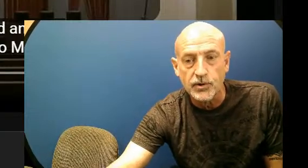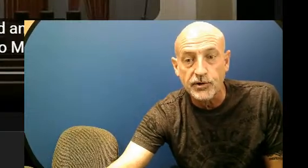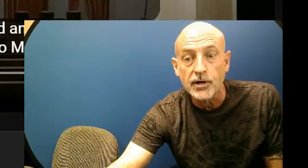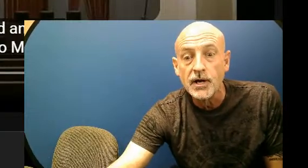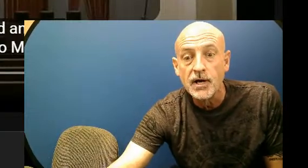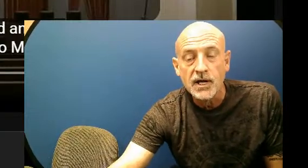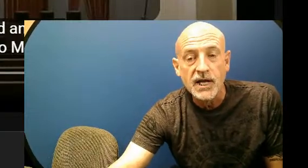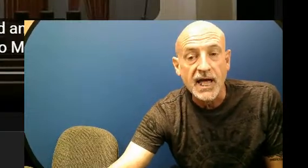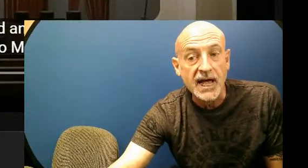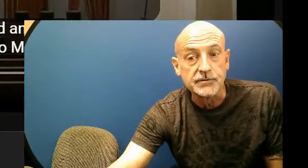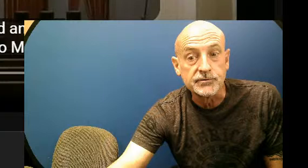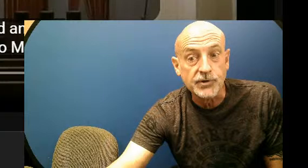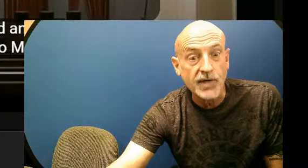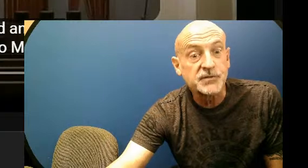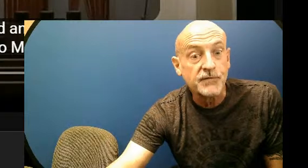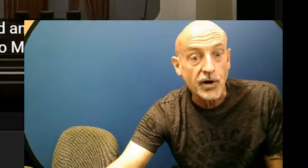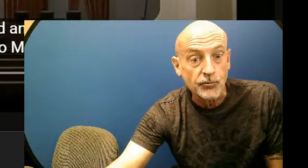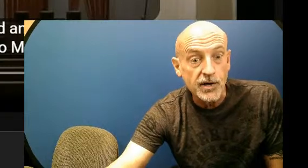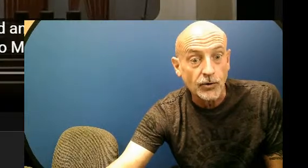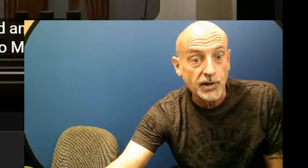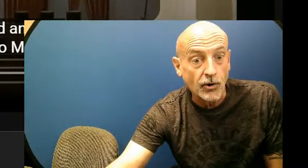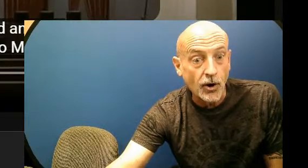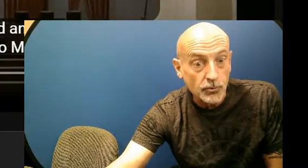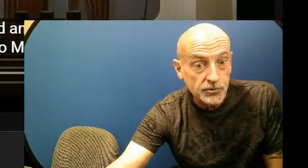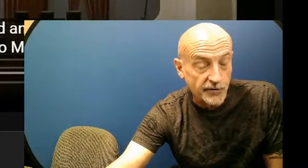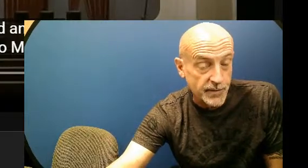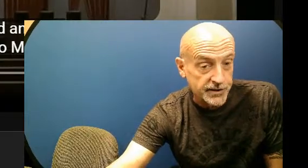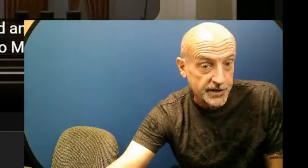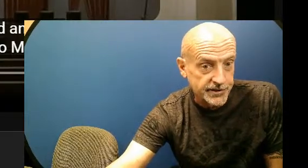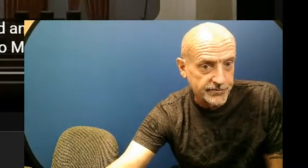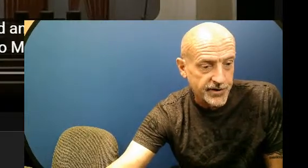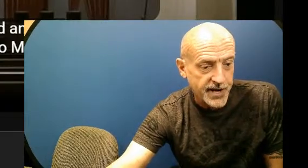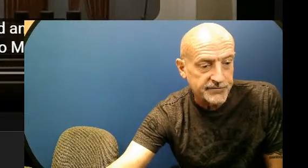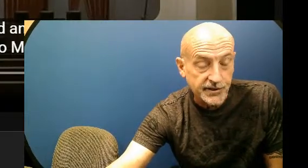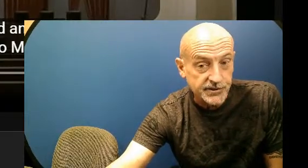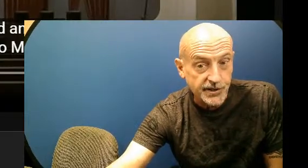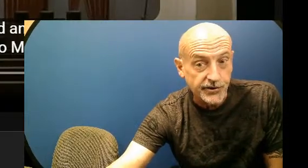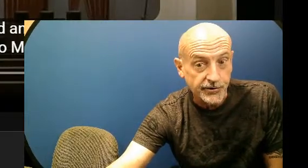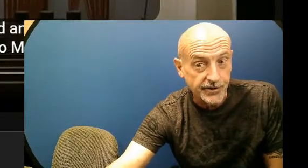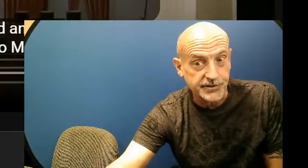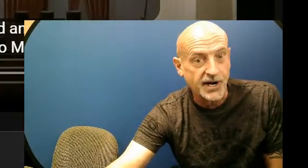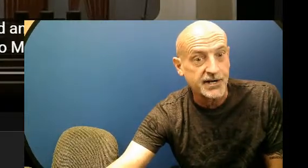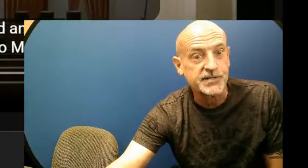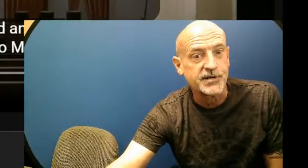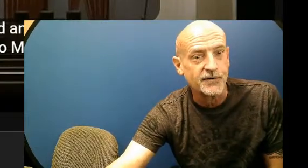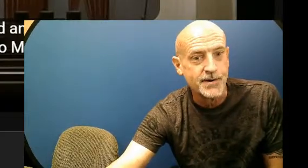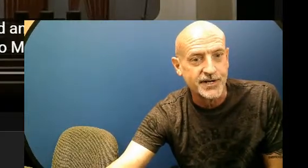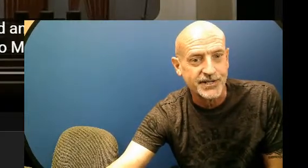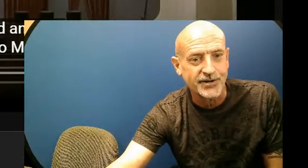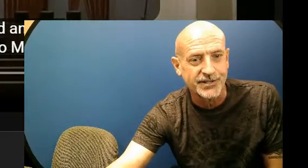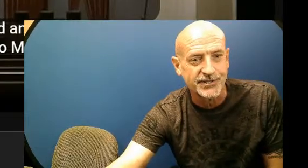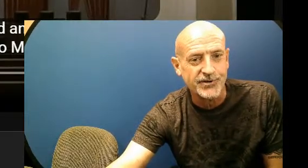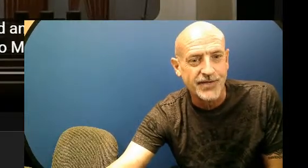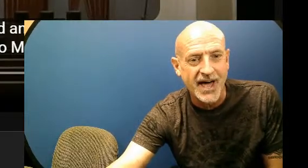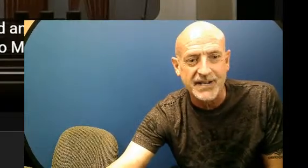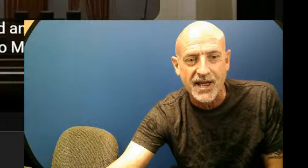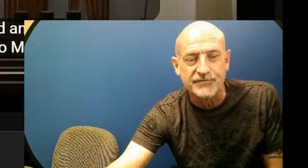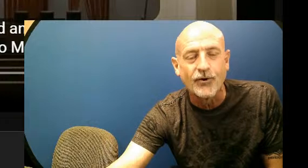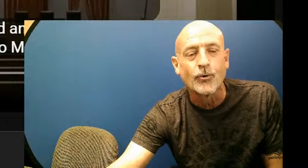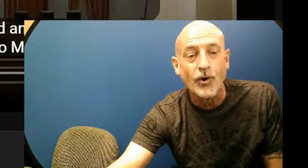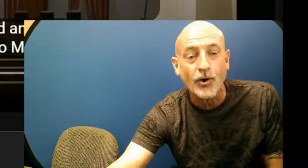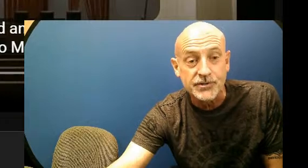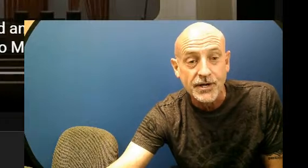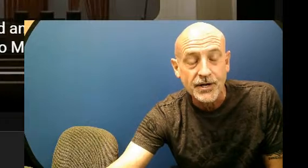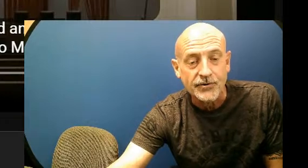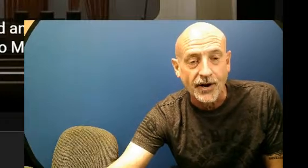used to be Twitter. And so that's very real. When our own government does it, we have to consider that the Chinese government is going to do that and